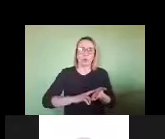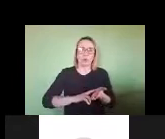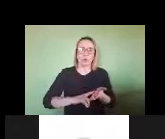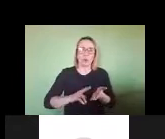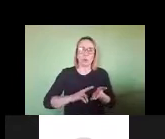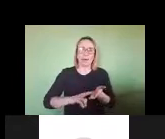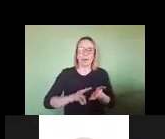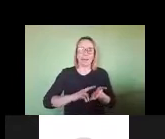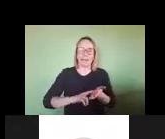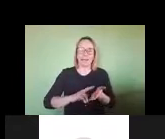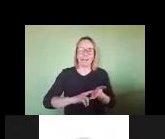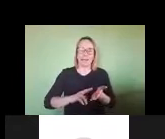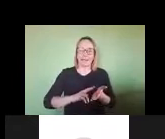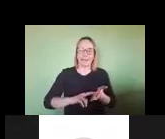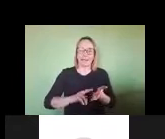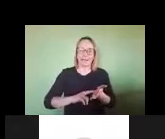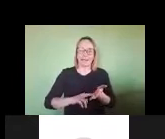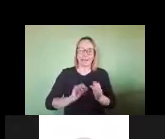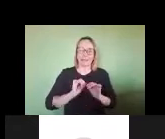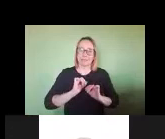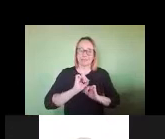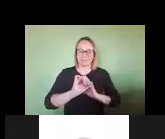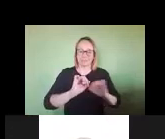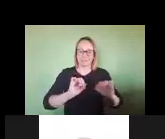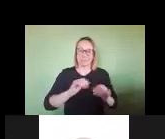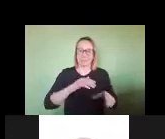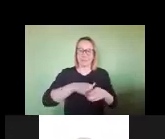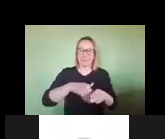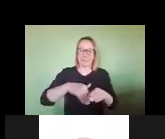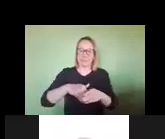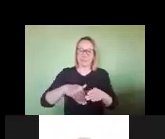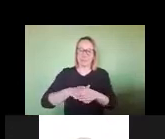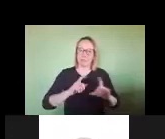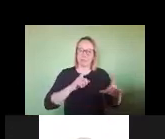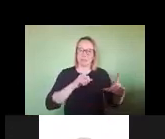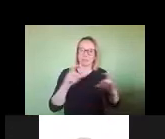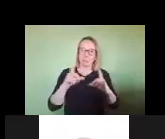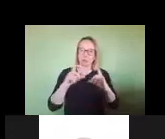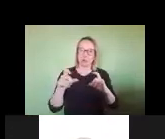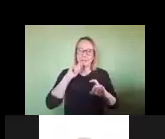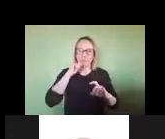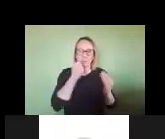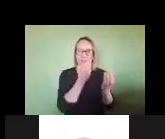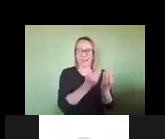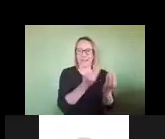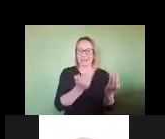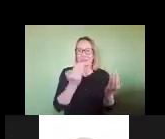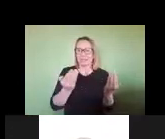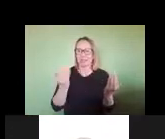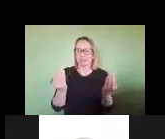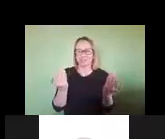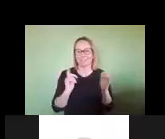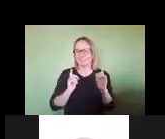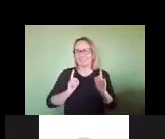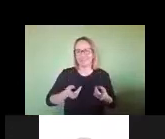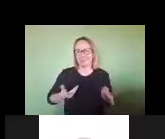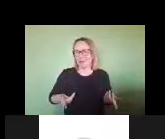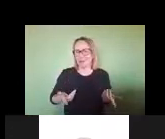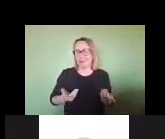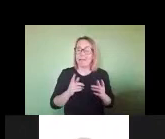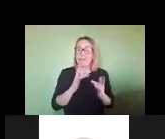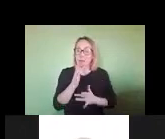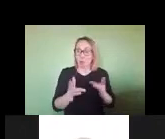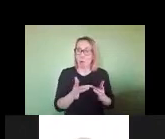have an exhibition of the participants' work, all the photographs of the participants. Obviously we couldn't do that, so we had